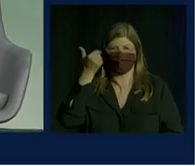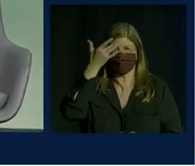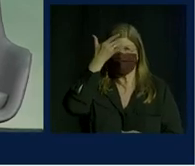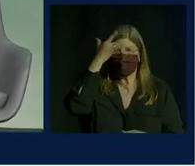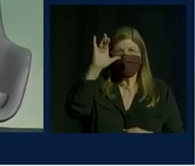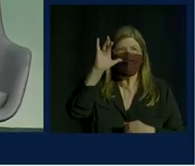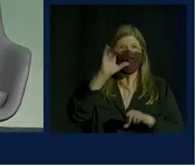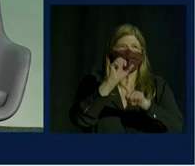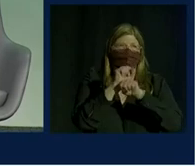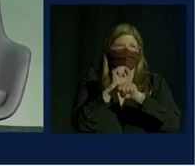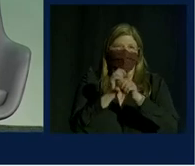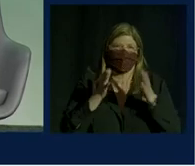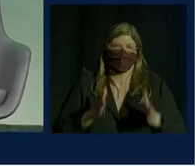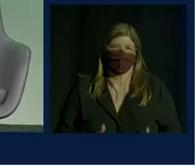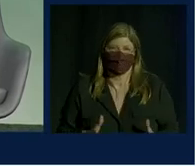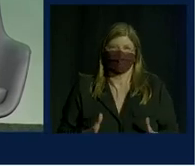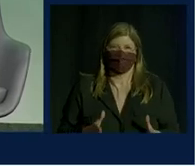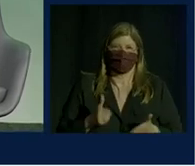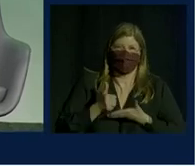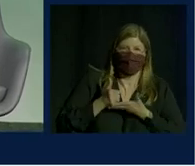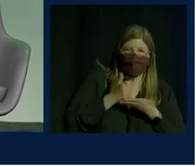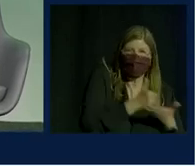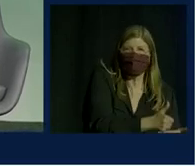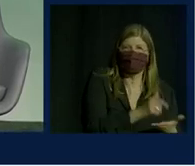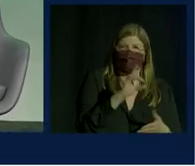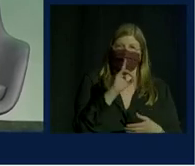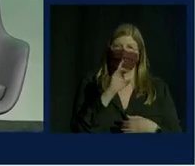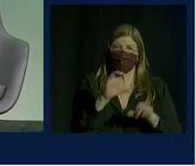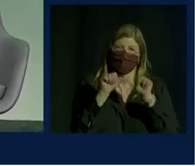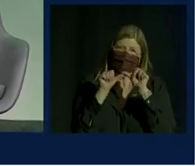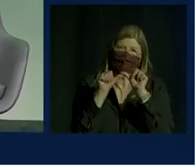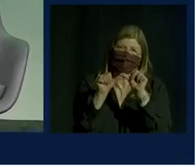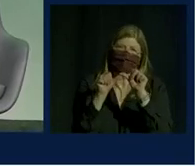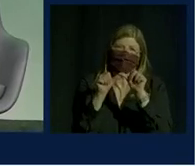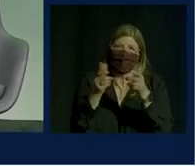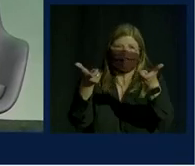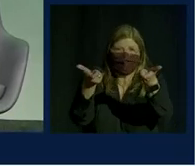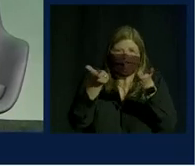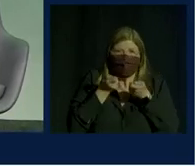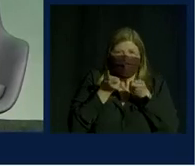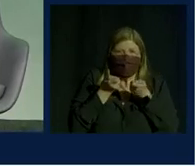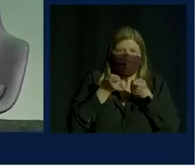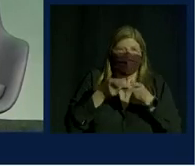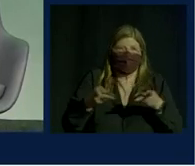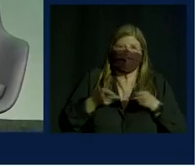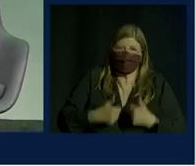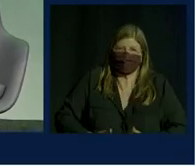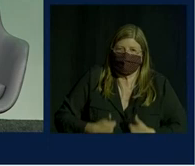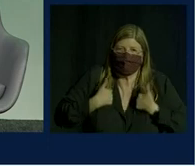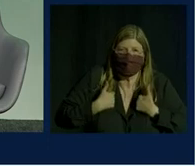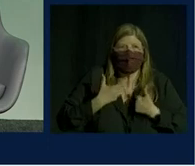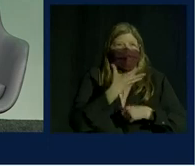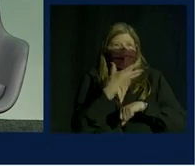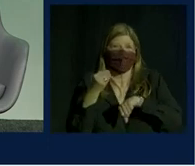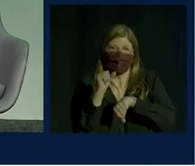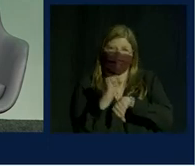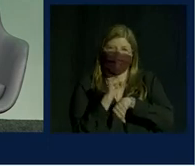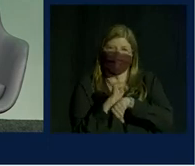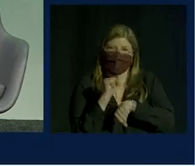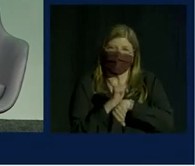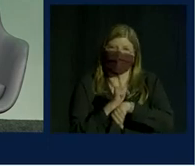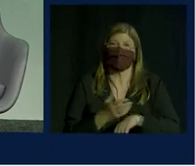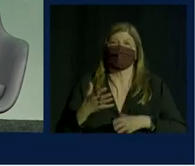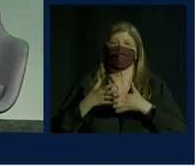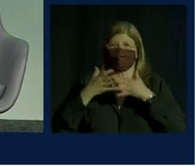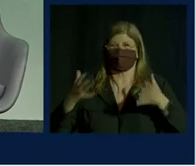ensure DC continues to be an attractive place to live and work. The expanded partnership with DC is Landed's